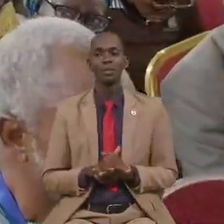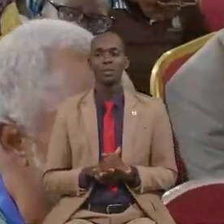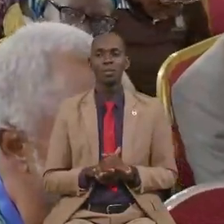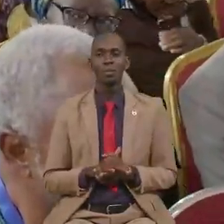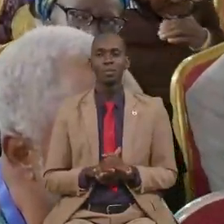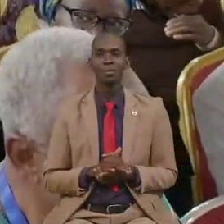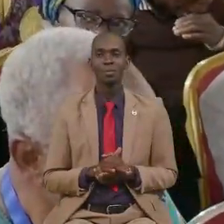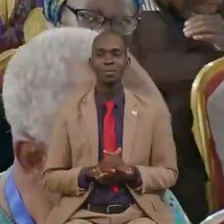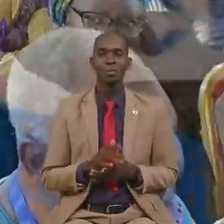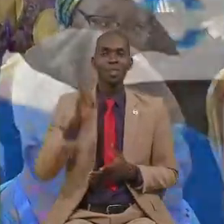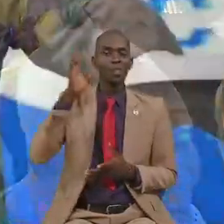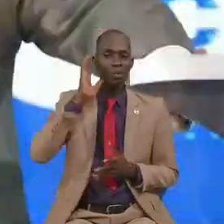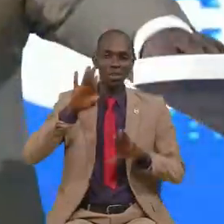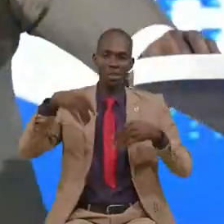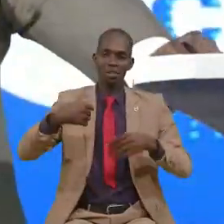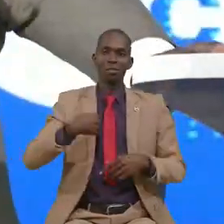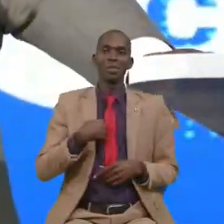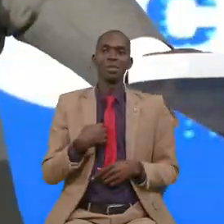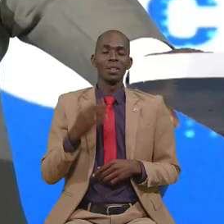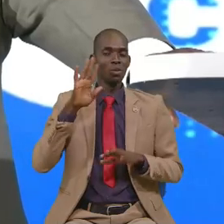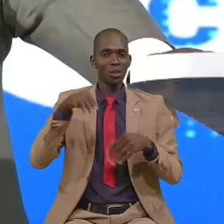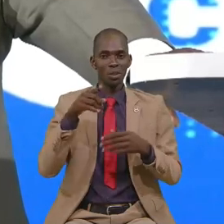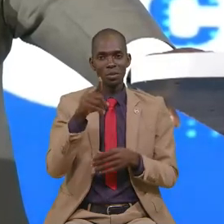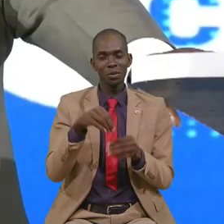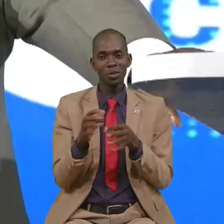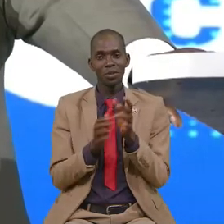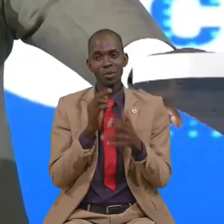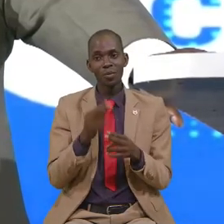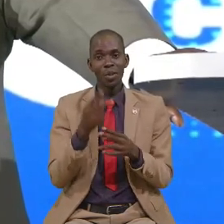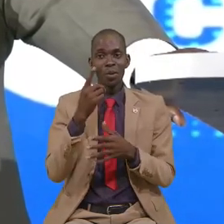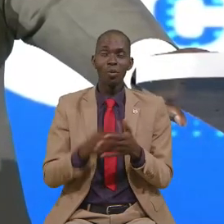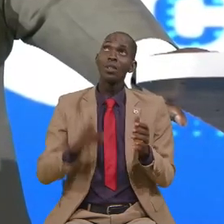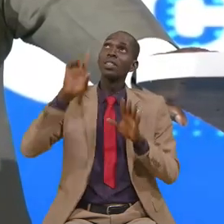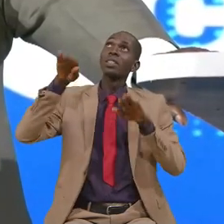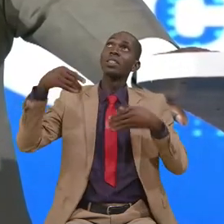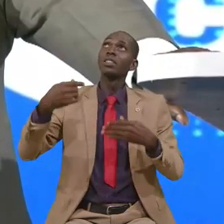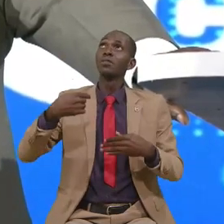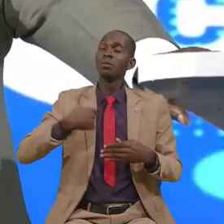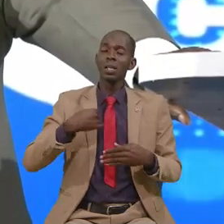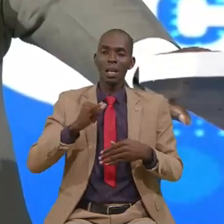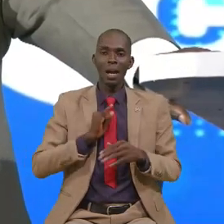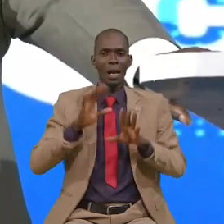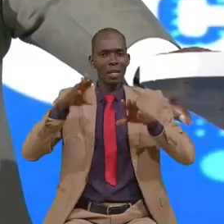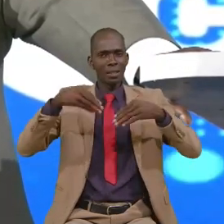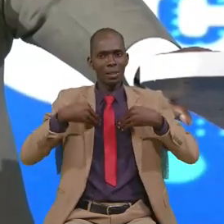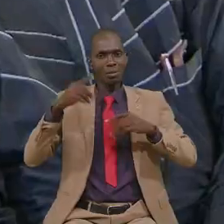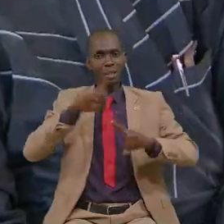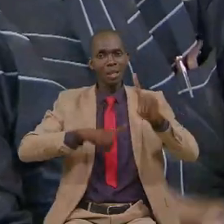He will give you. And what he gives, I accept. I